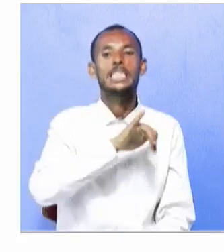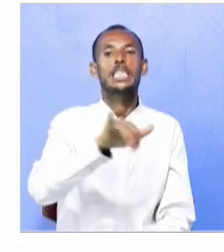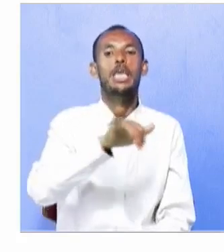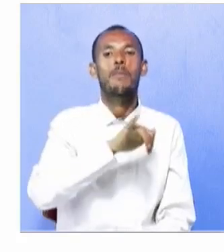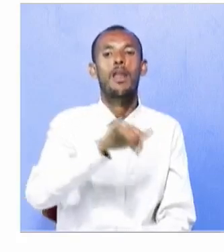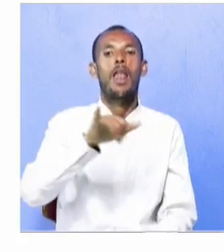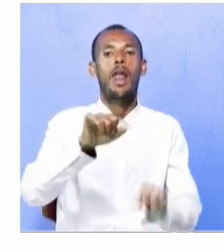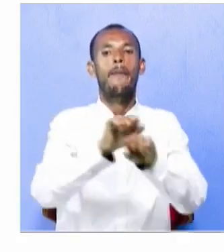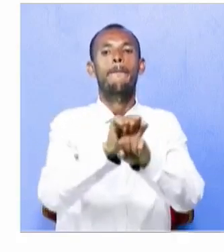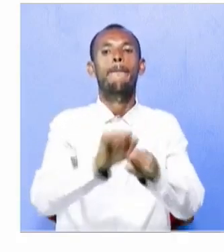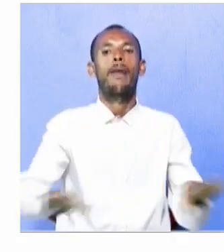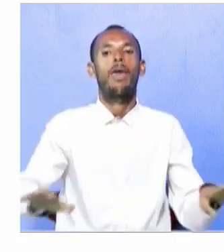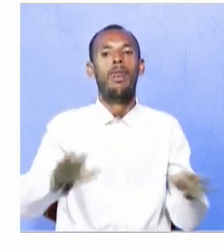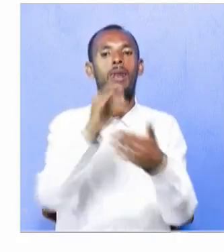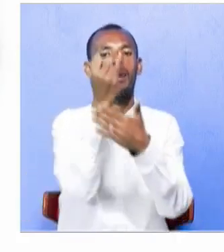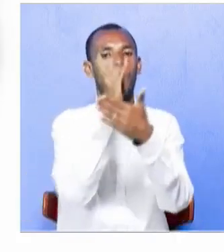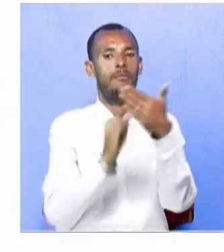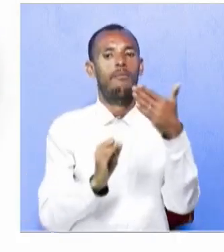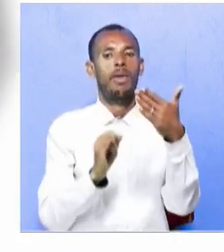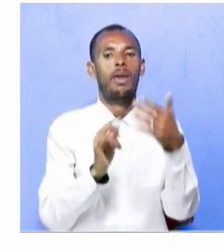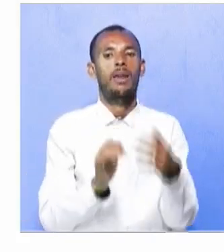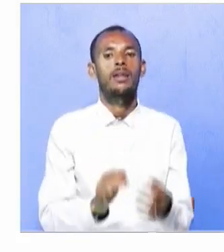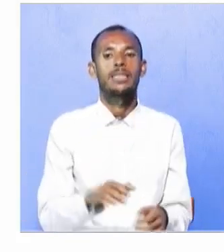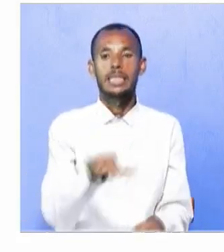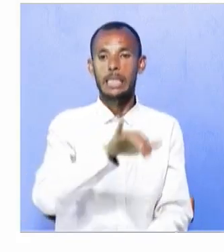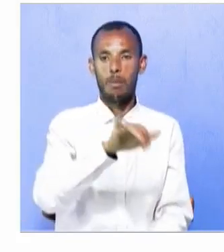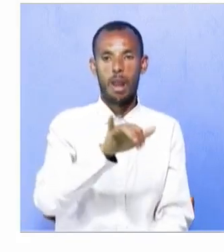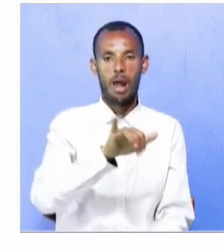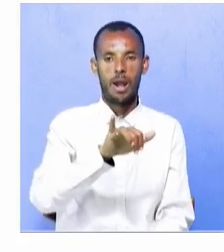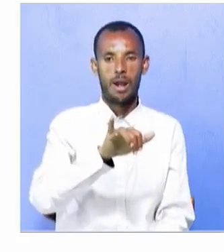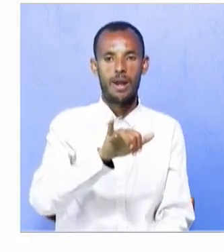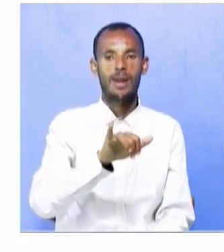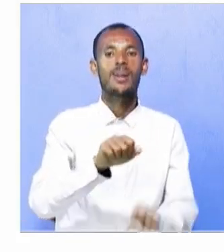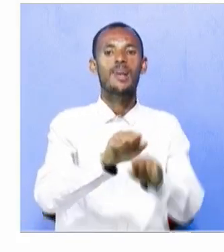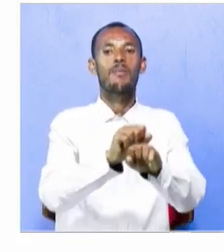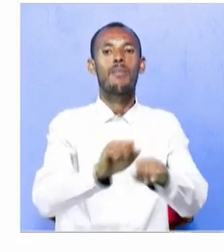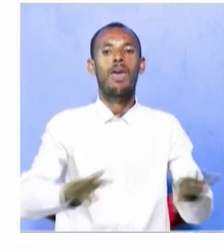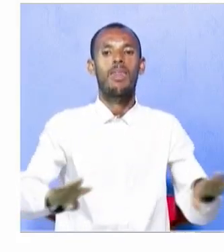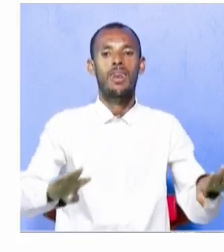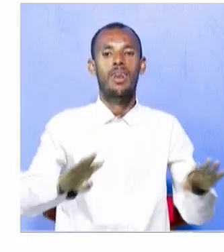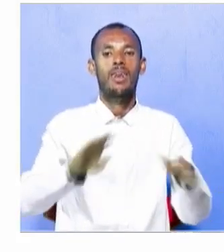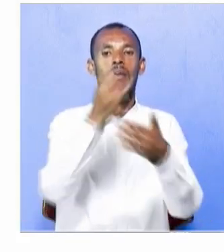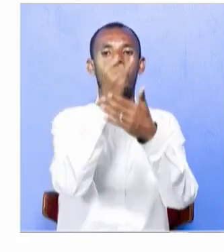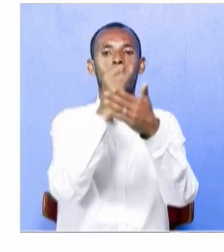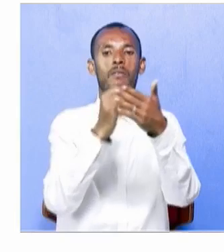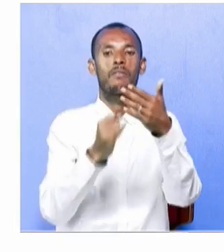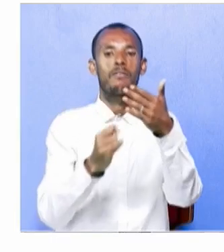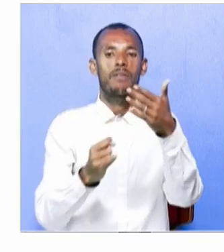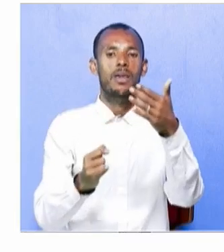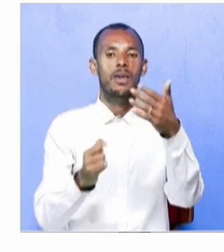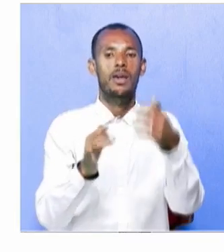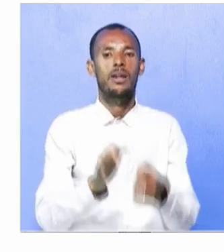plane figure. Okay, similar plane figure.